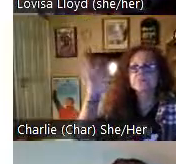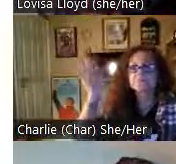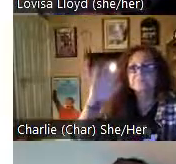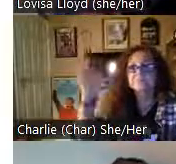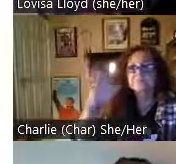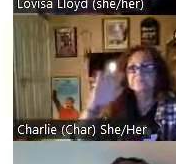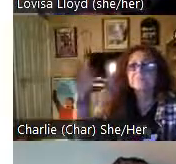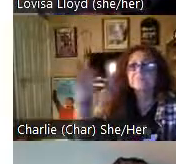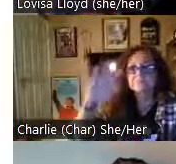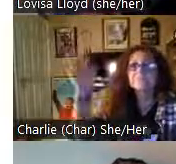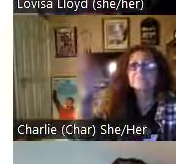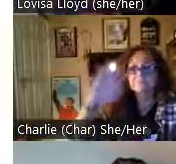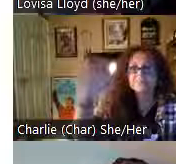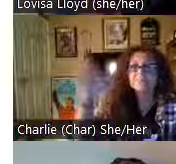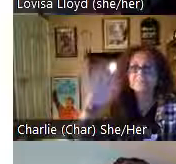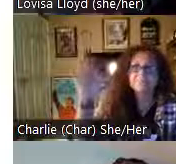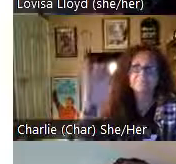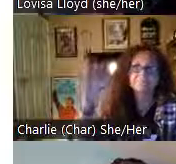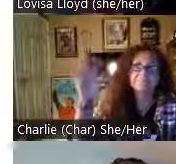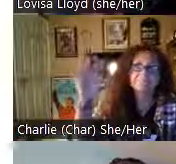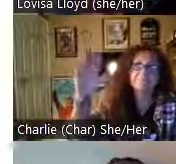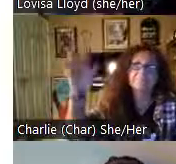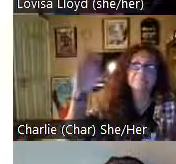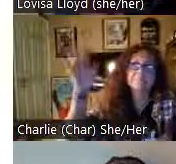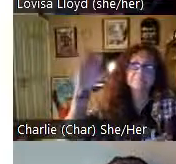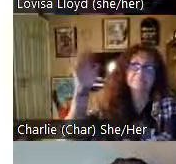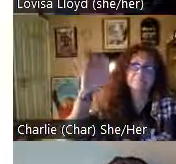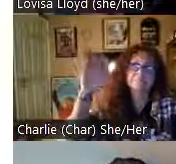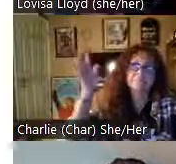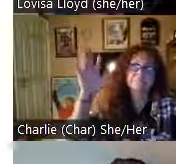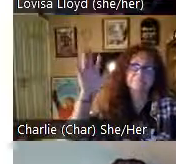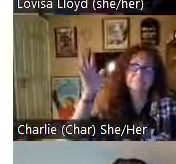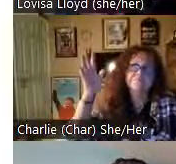Got a big yes. Got a big head nod and a shaky head from Christian.